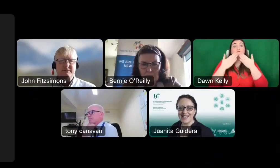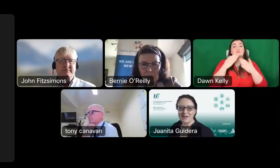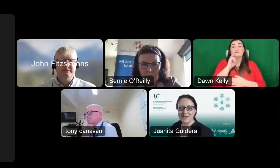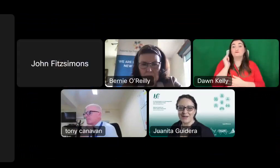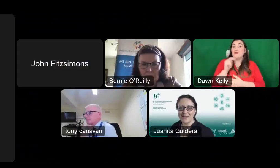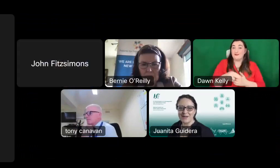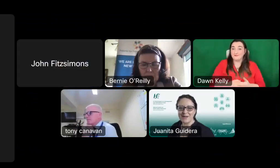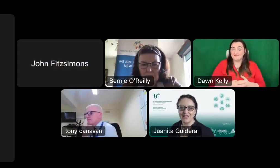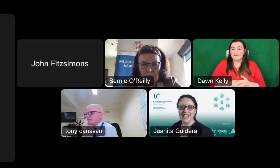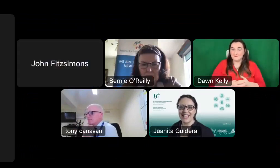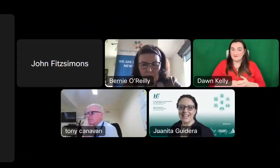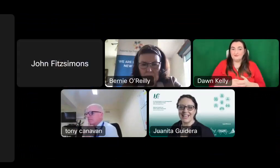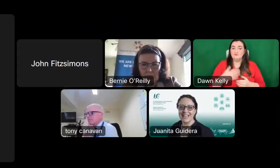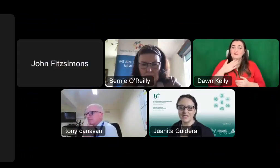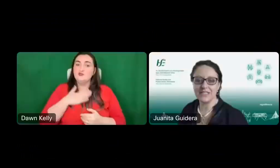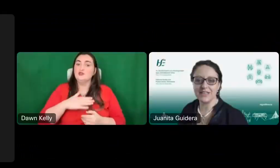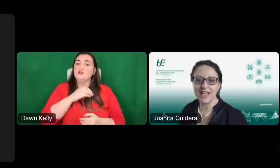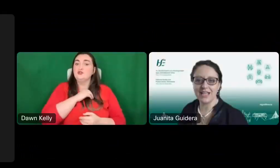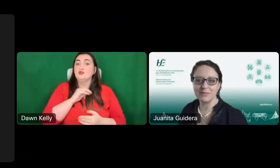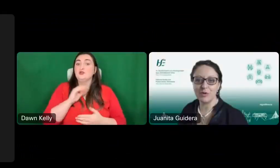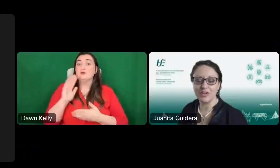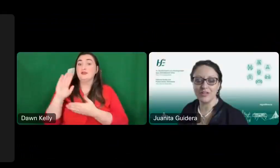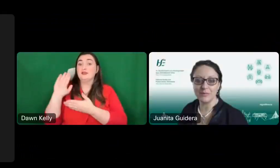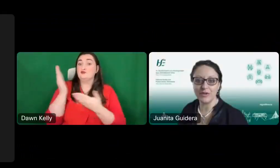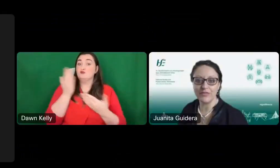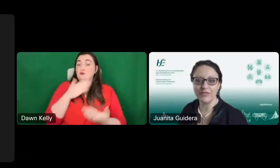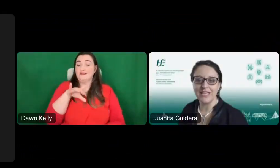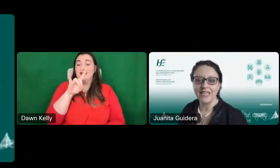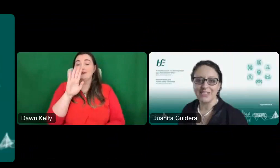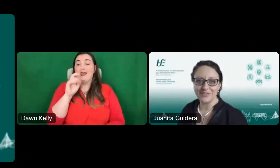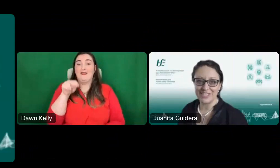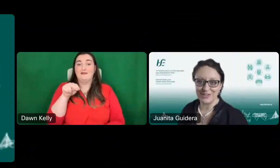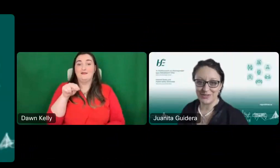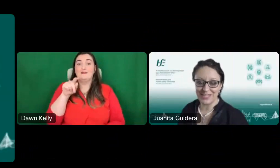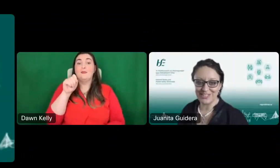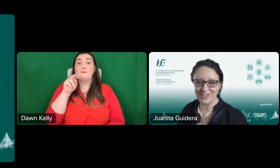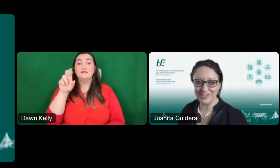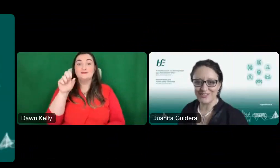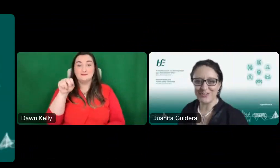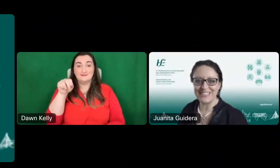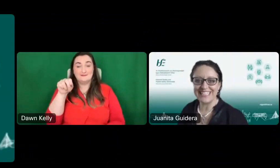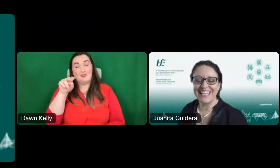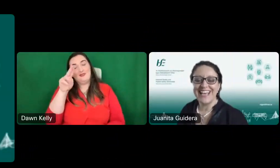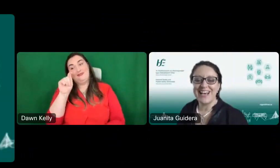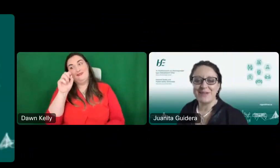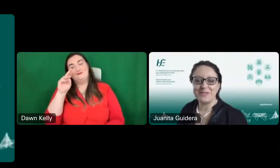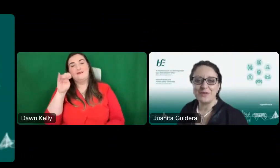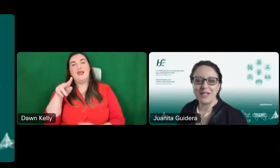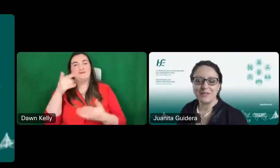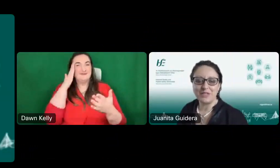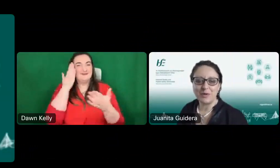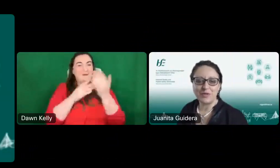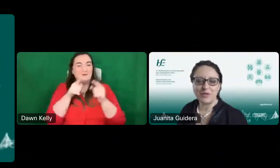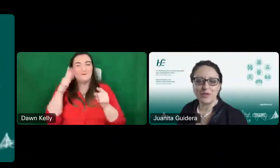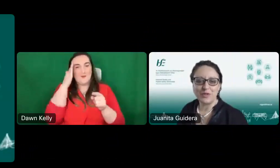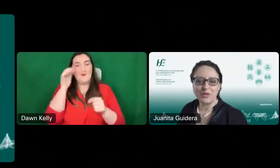And just to introduce Helen Thompson and Paula Cusson-Murphy, and obviously you'll know Angela, a lot of you already. So welcome